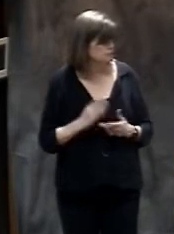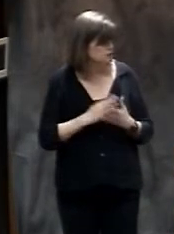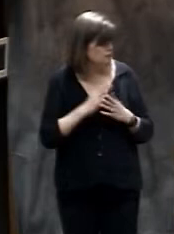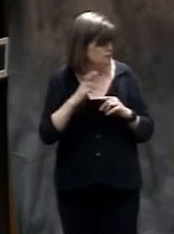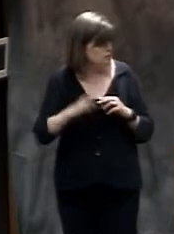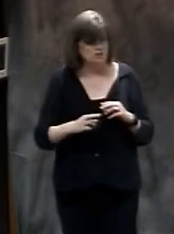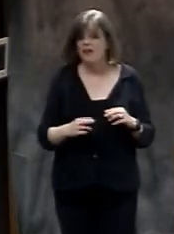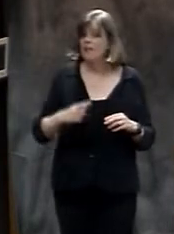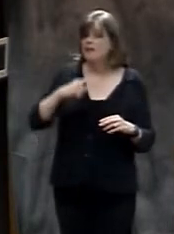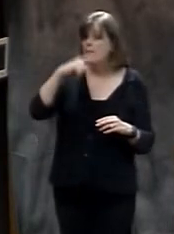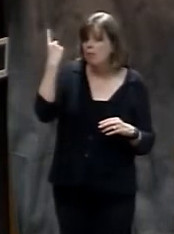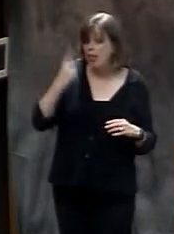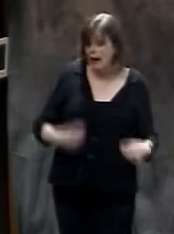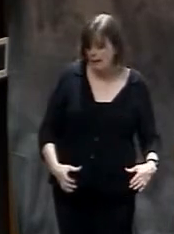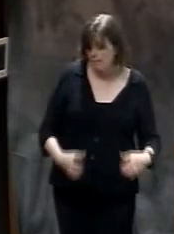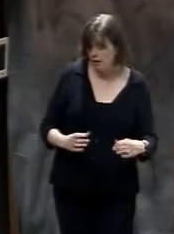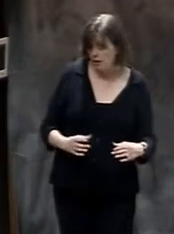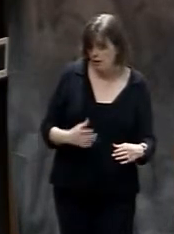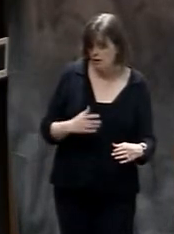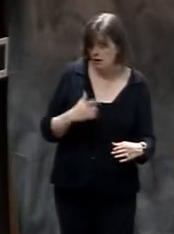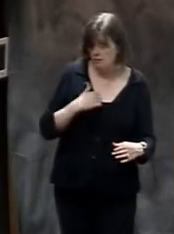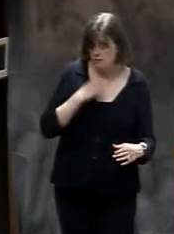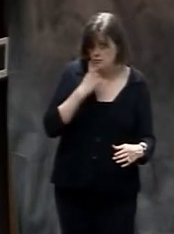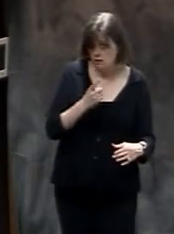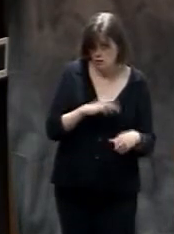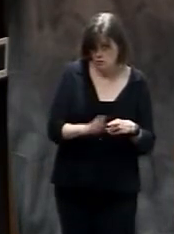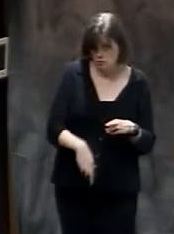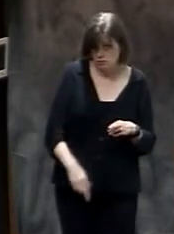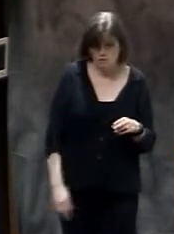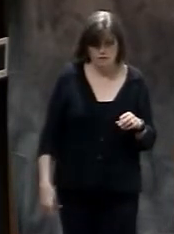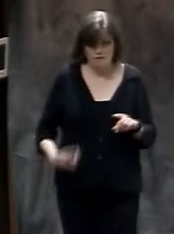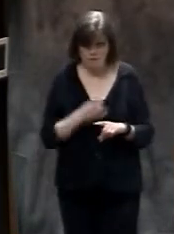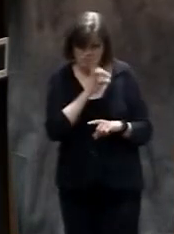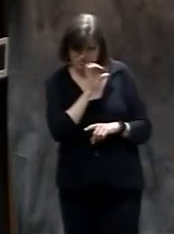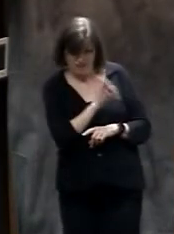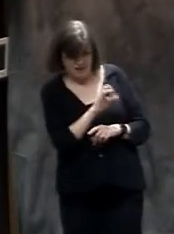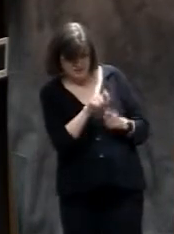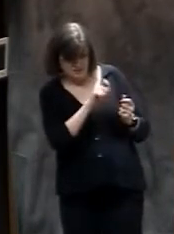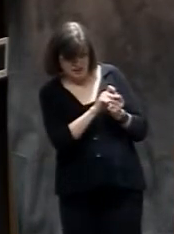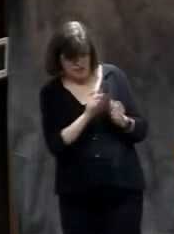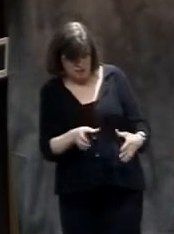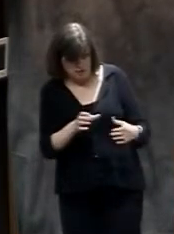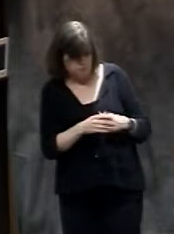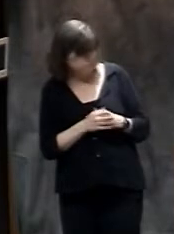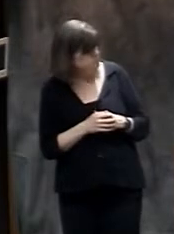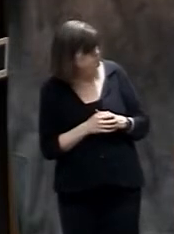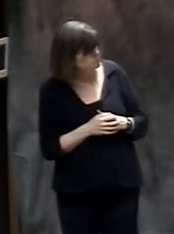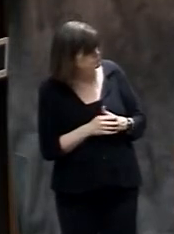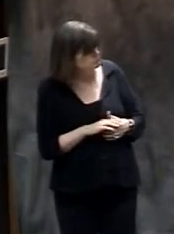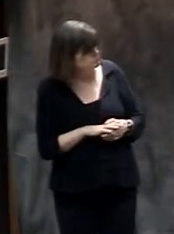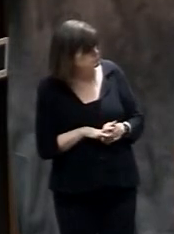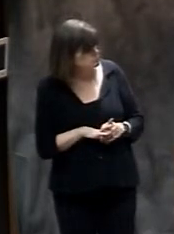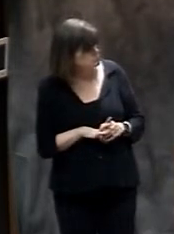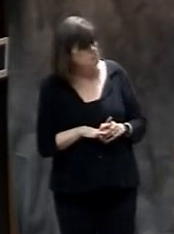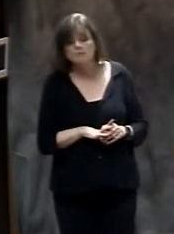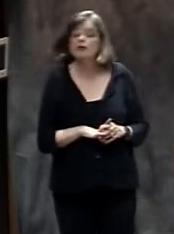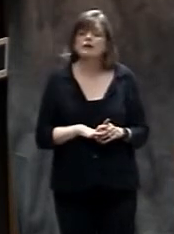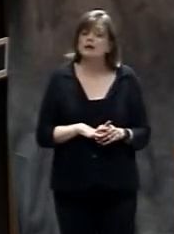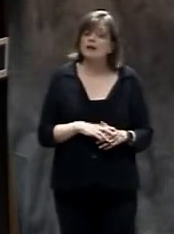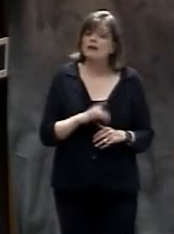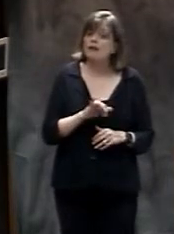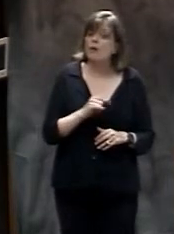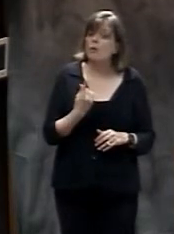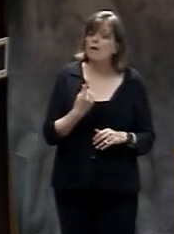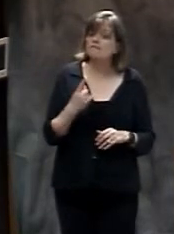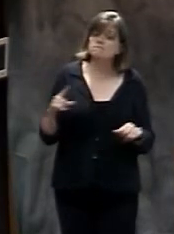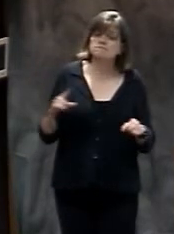this black bucket here because these are the results from this very bucket. And this is, again, a bucket in full sunlight. And